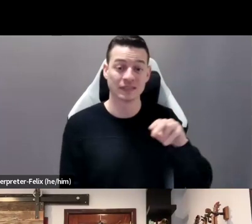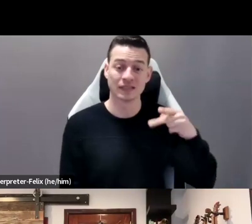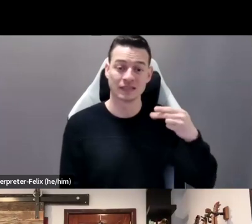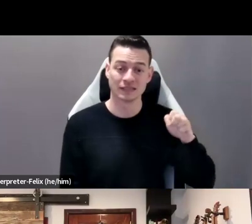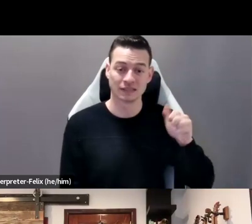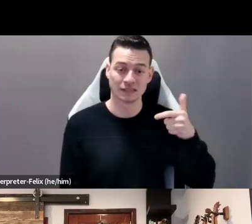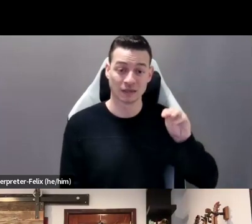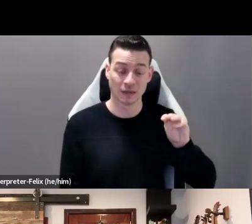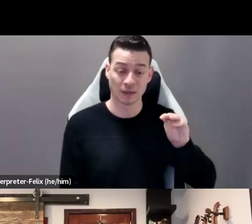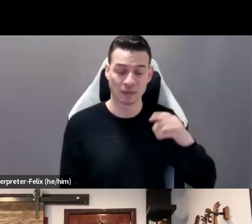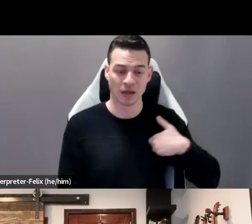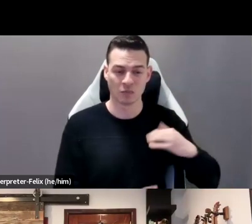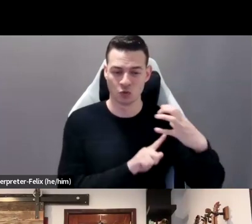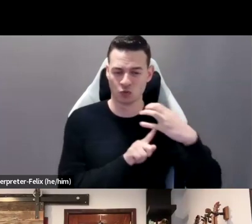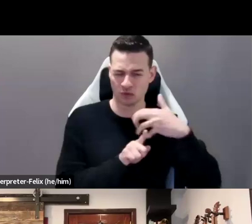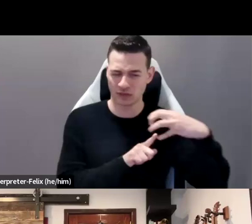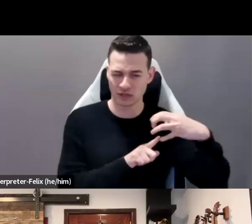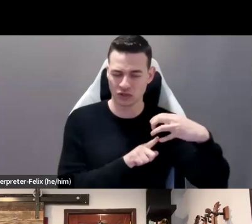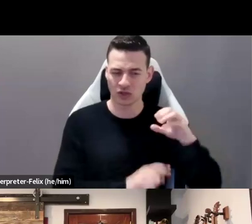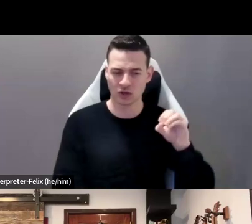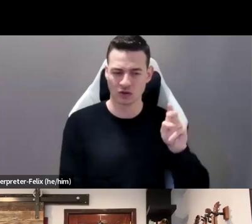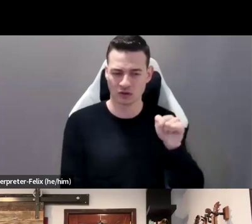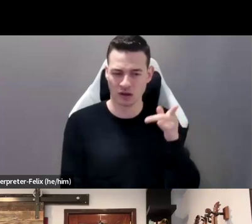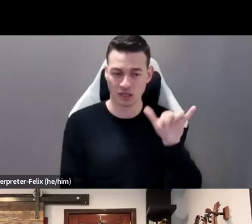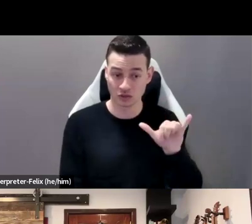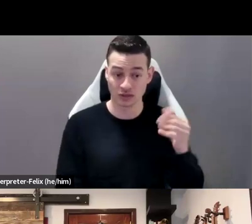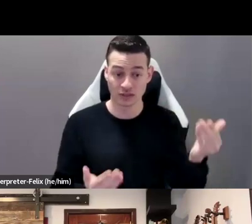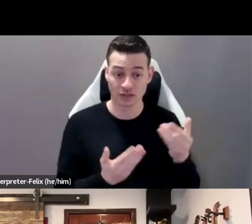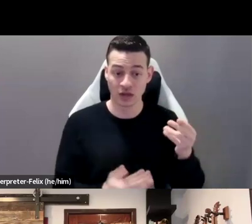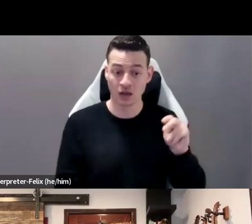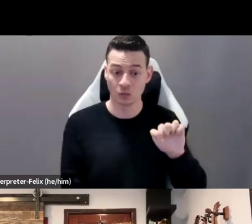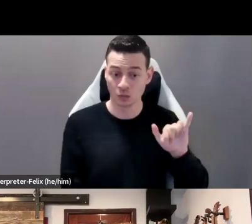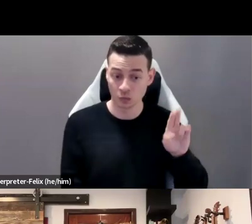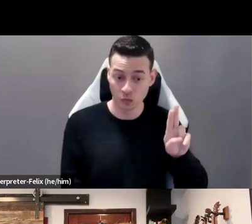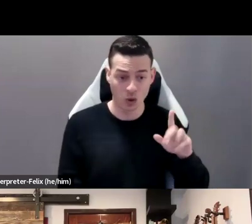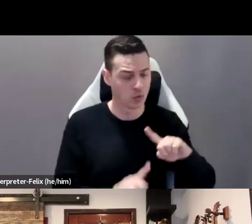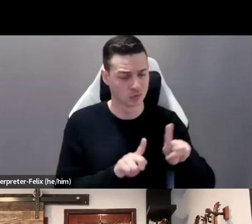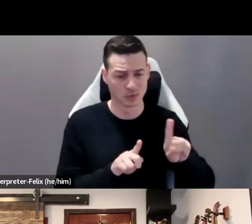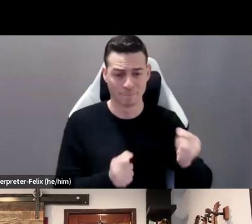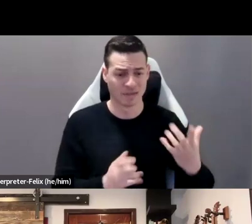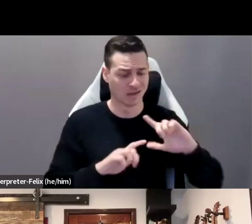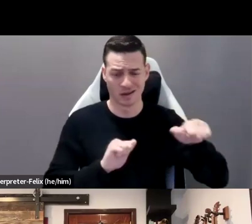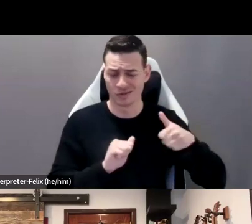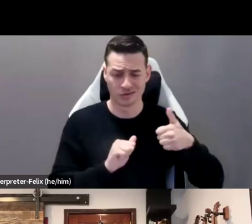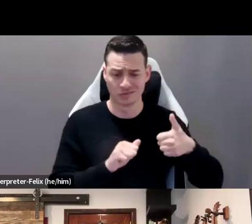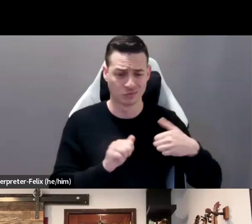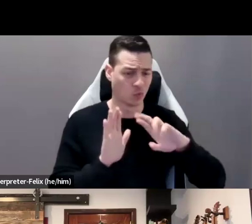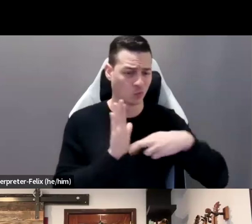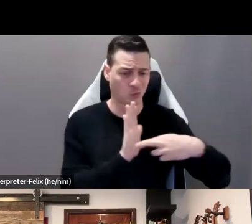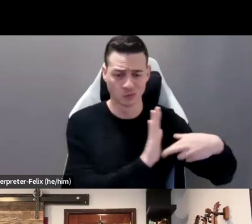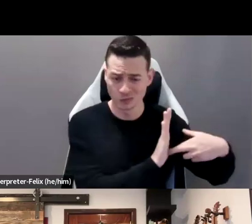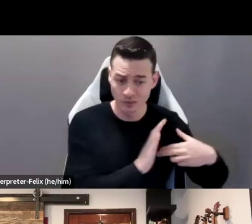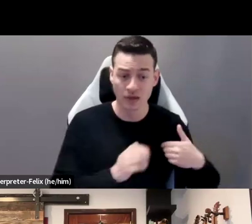radiation oncologist at NYU. I also serve several other roles. I'm the director of diversity, equity, and inclusion for my department,